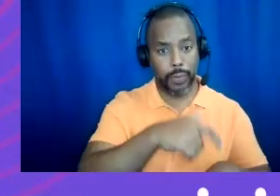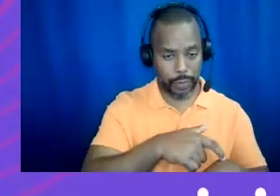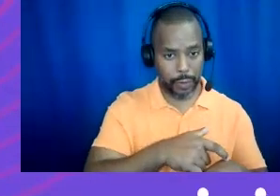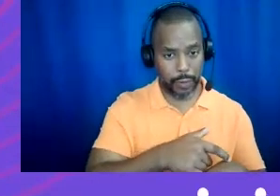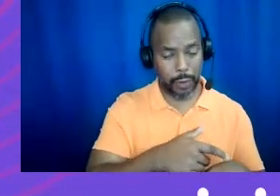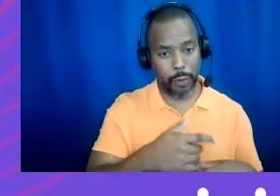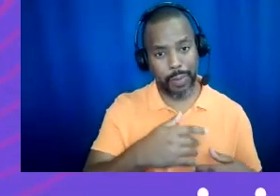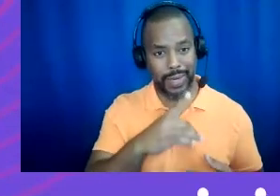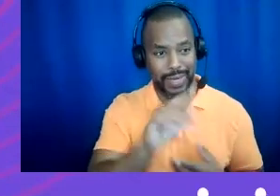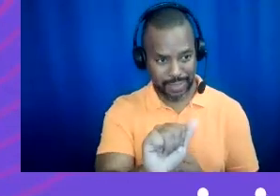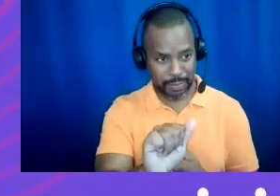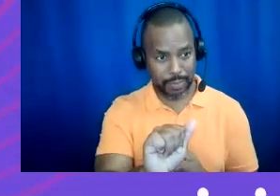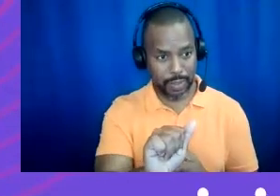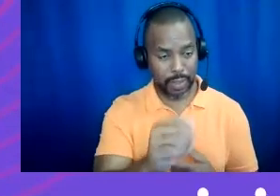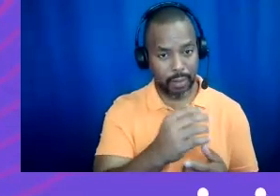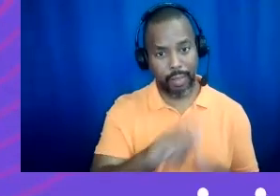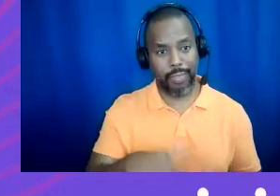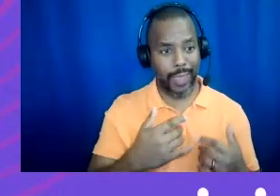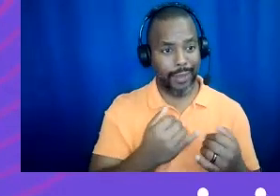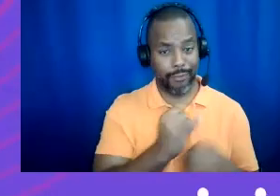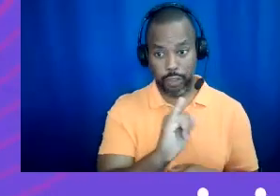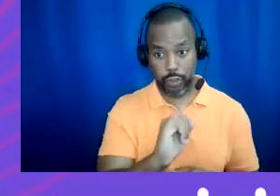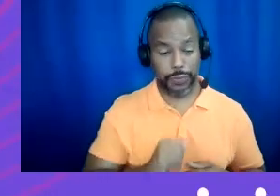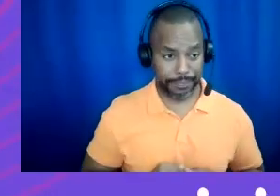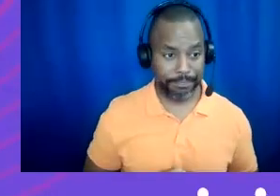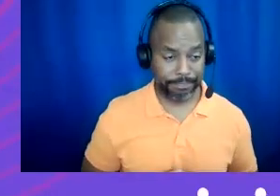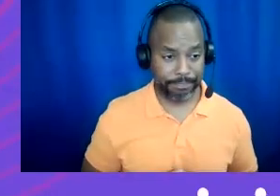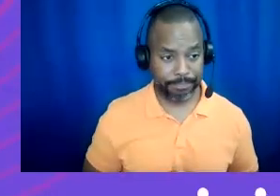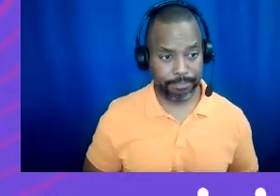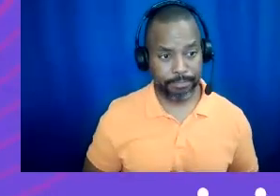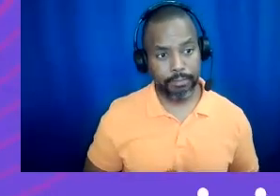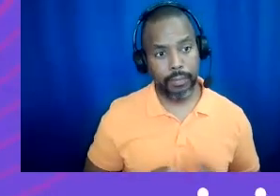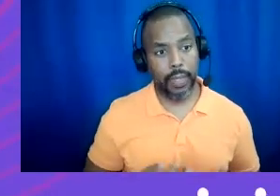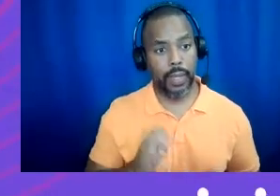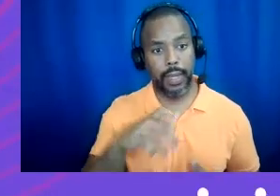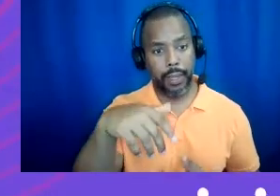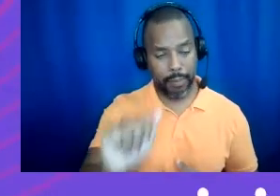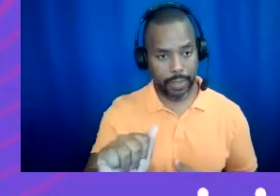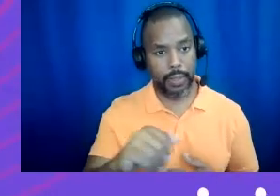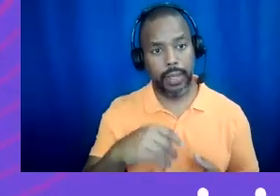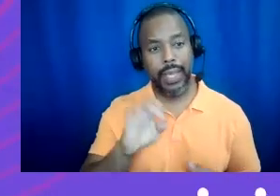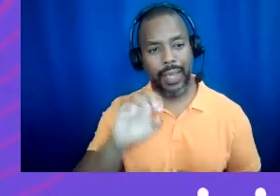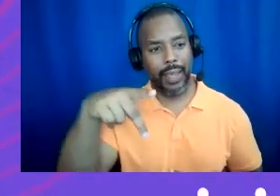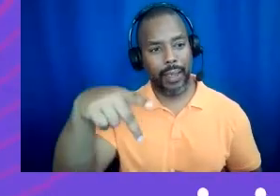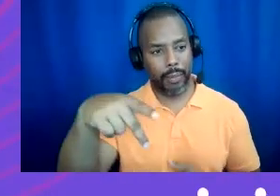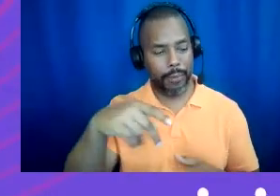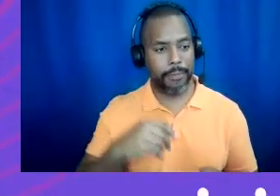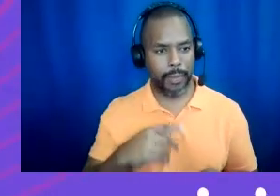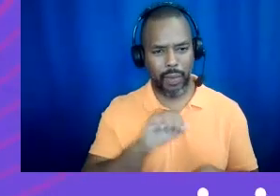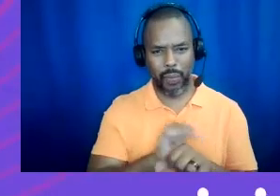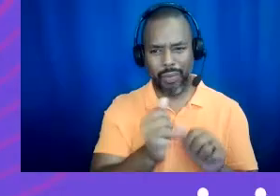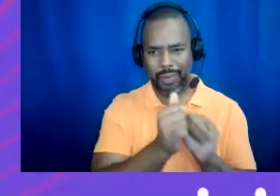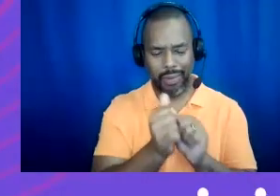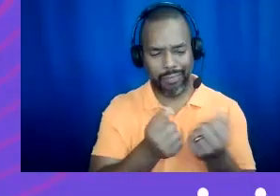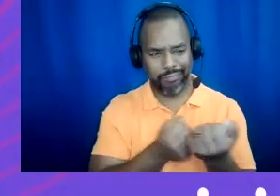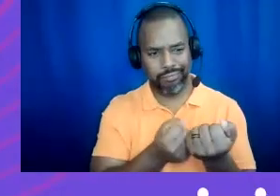and life insurance. So our dental, vision, and EAP life insurance and voluntary LTD all work together to support